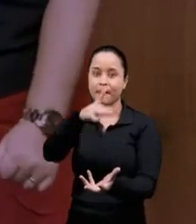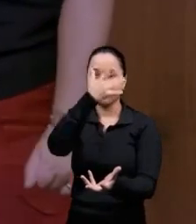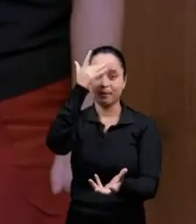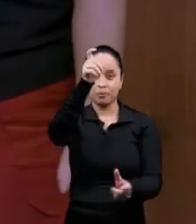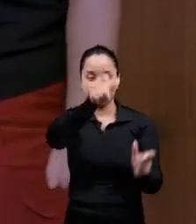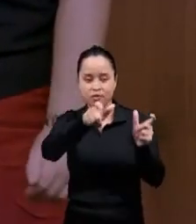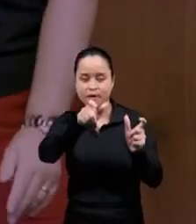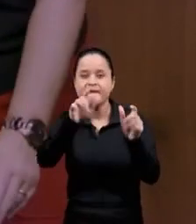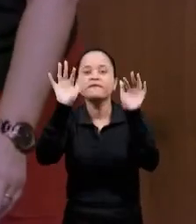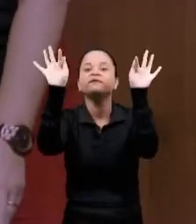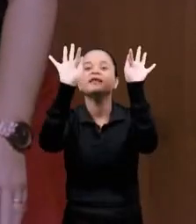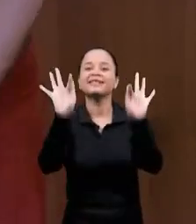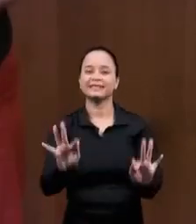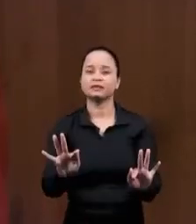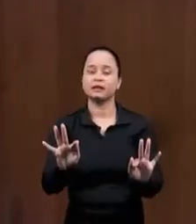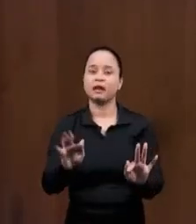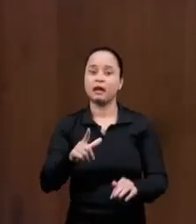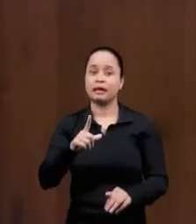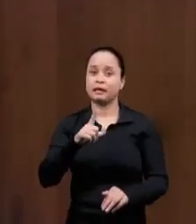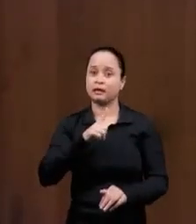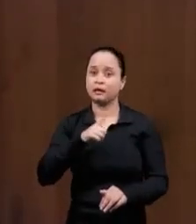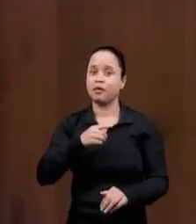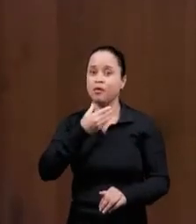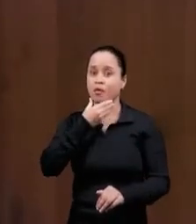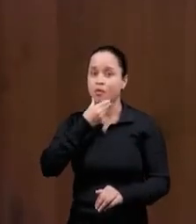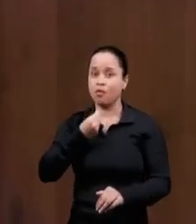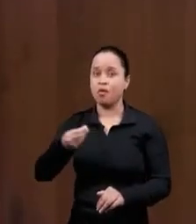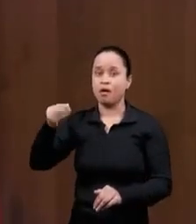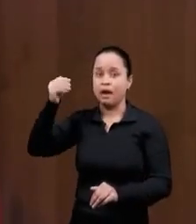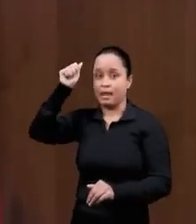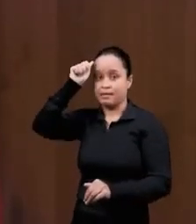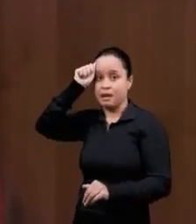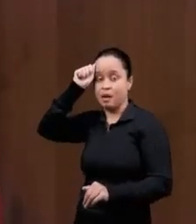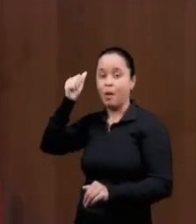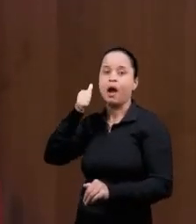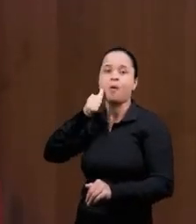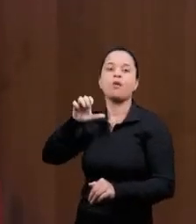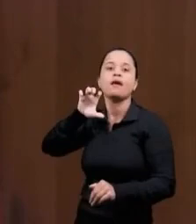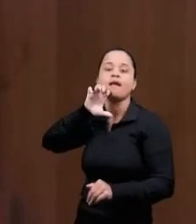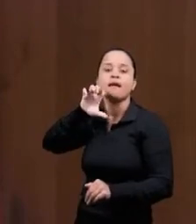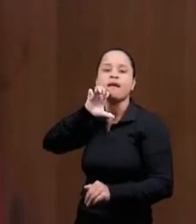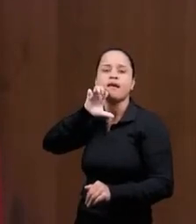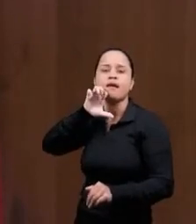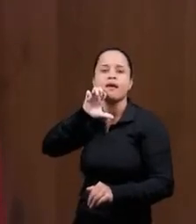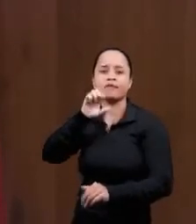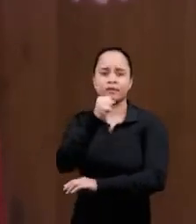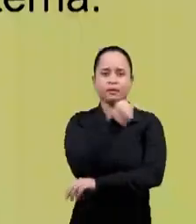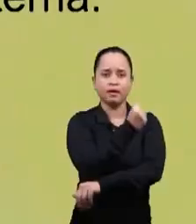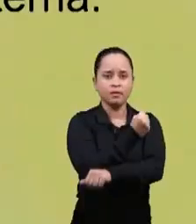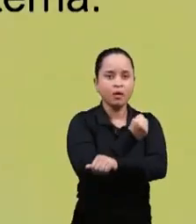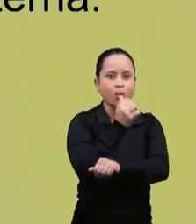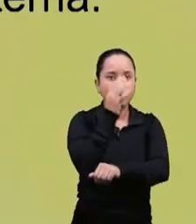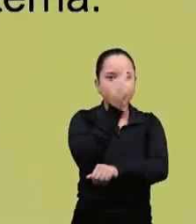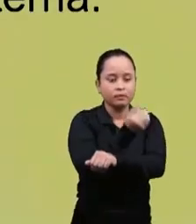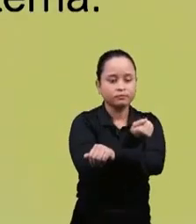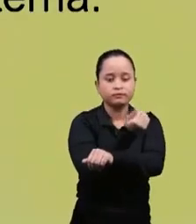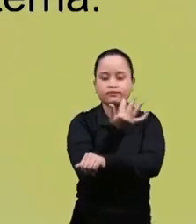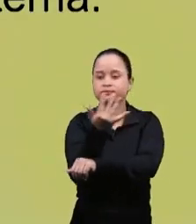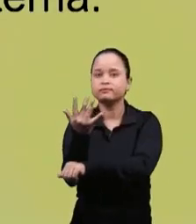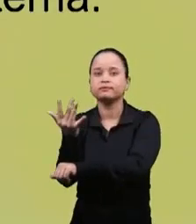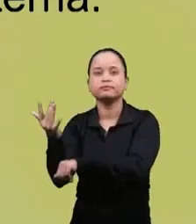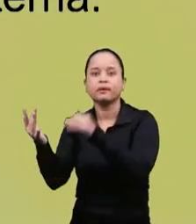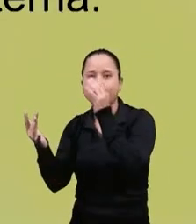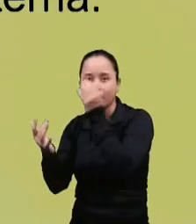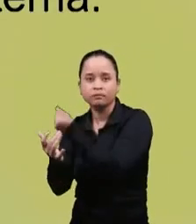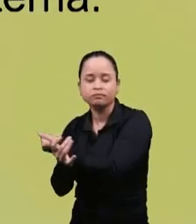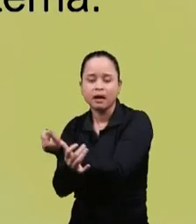was Adam and Eve in the middle of the garden, and they were in fellowship with the Lord. Their hearts